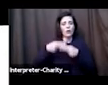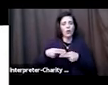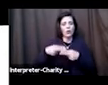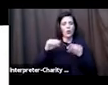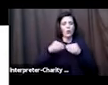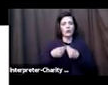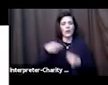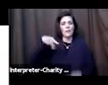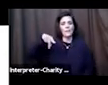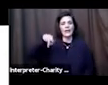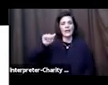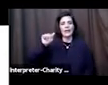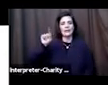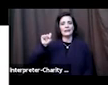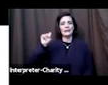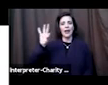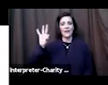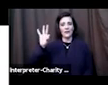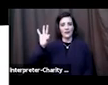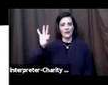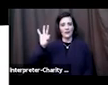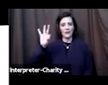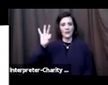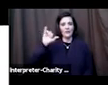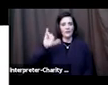or Pennsylvania's